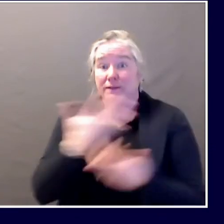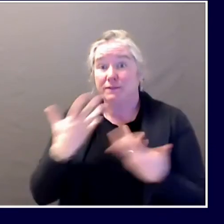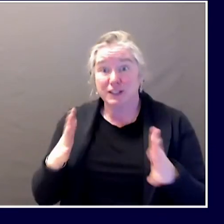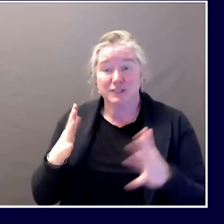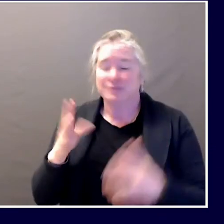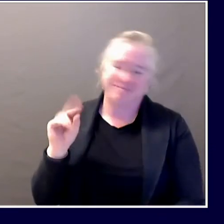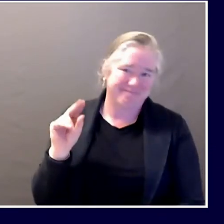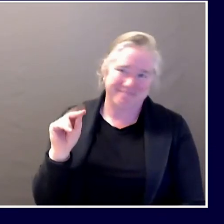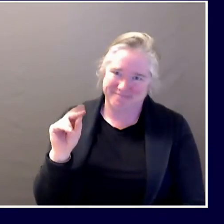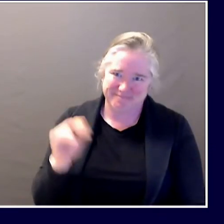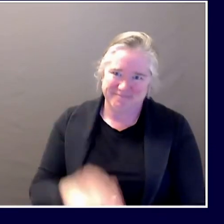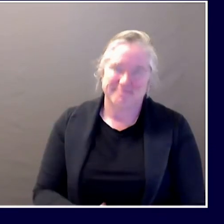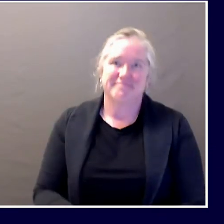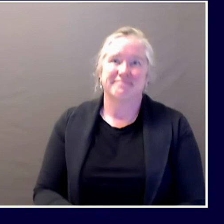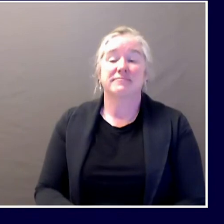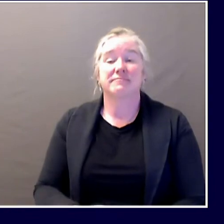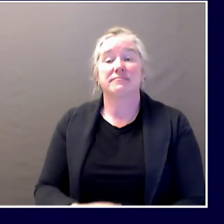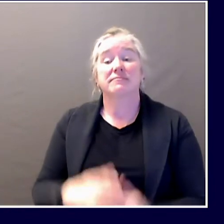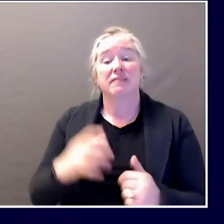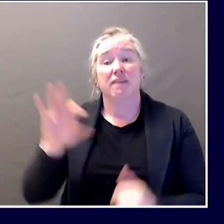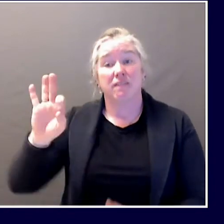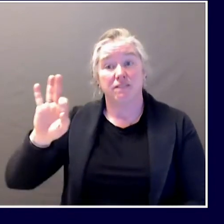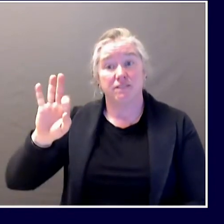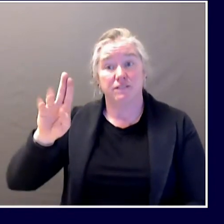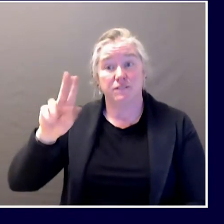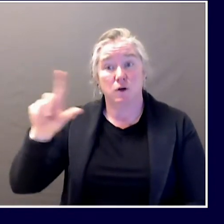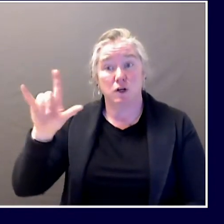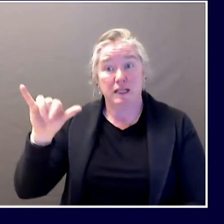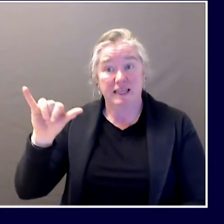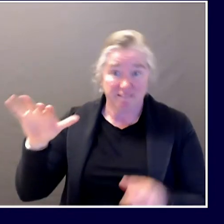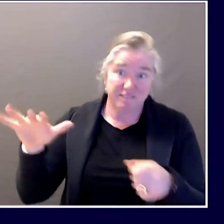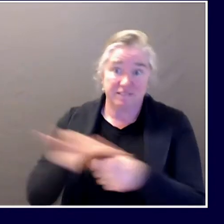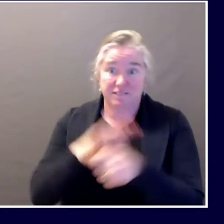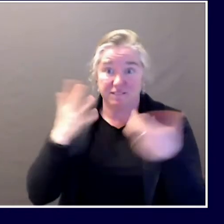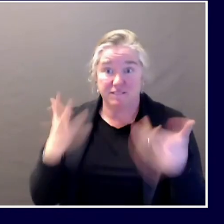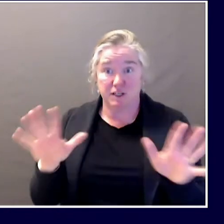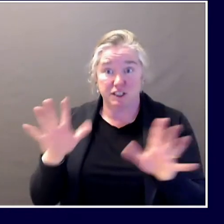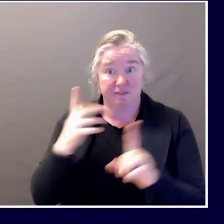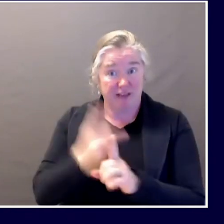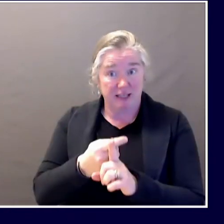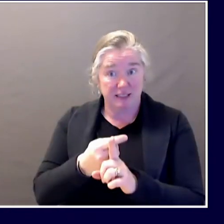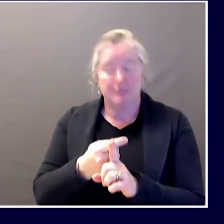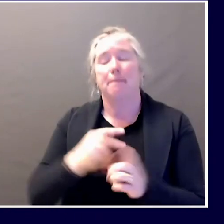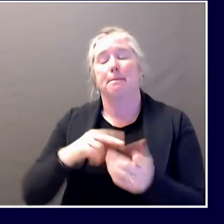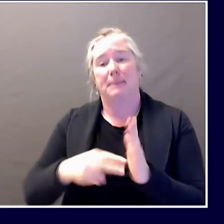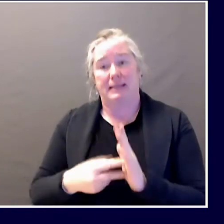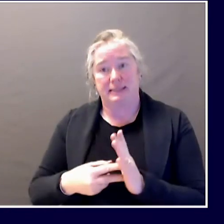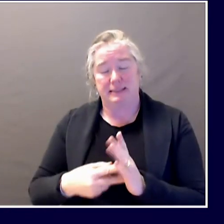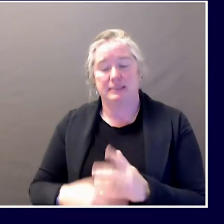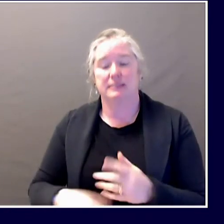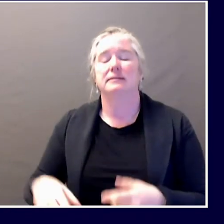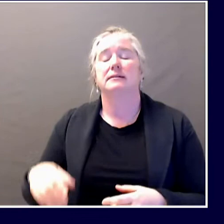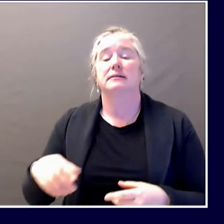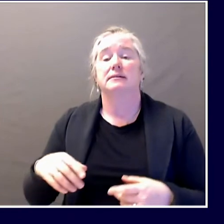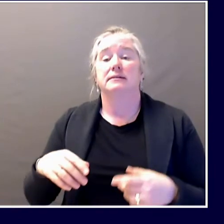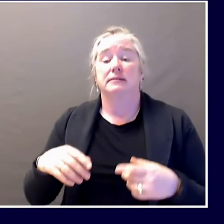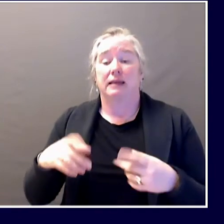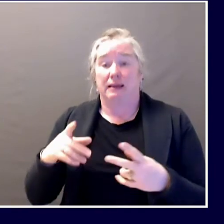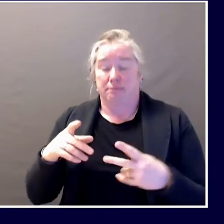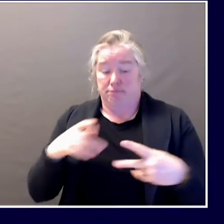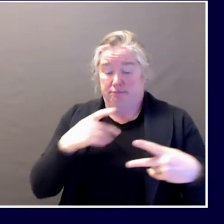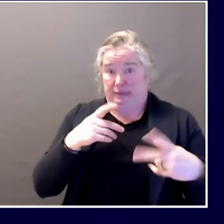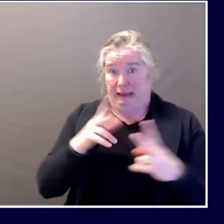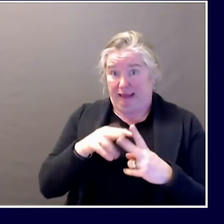about folks who are fully vaccinated, we mean individuals who have had at least 14 days